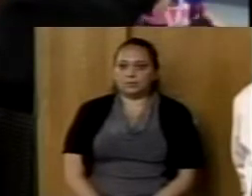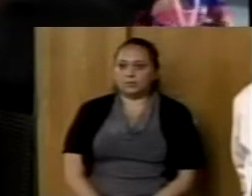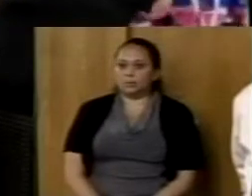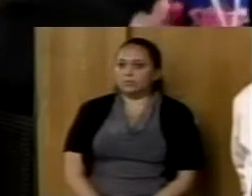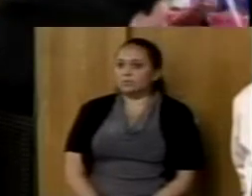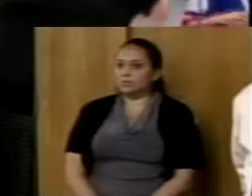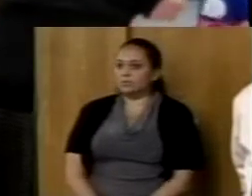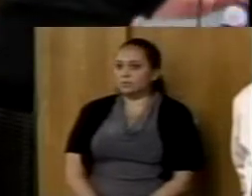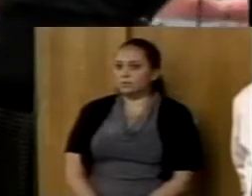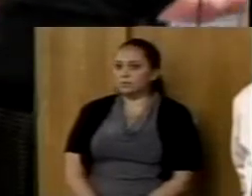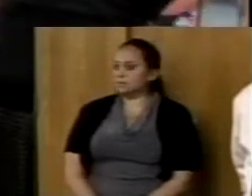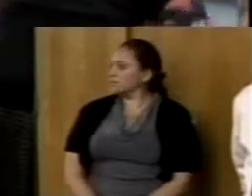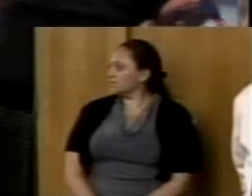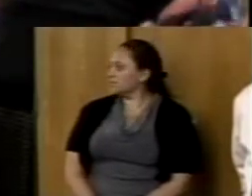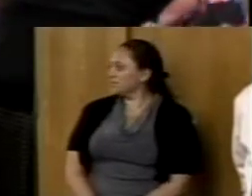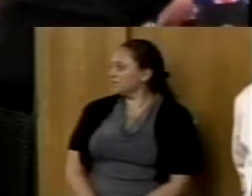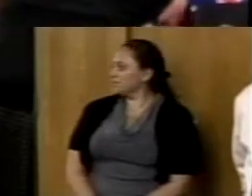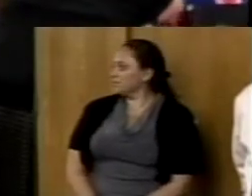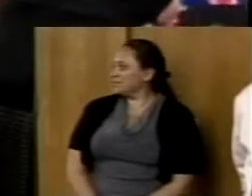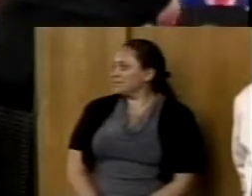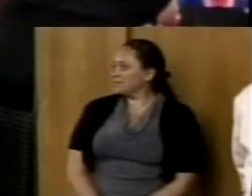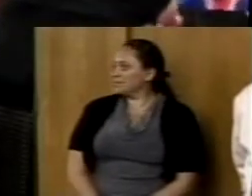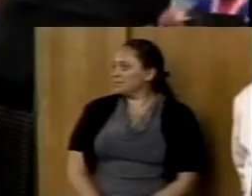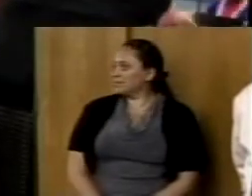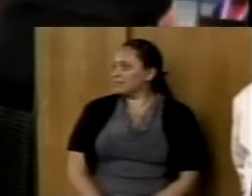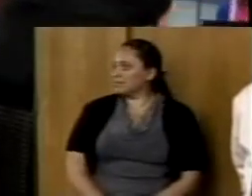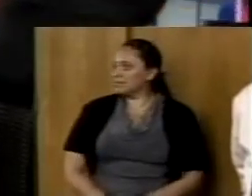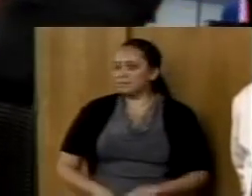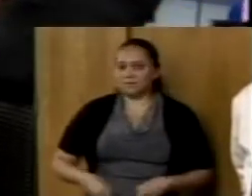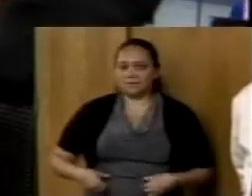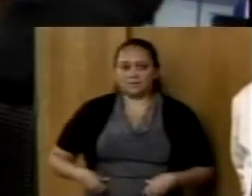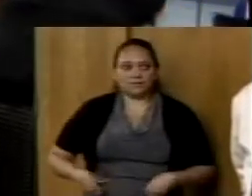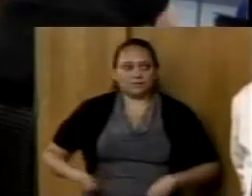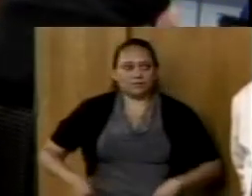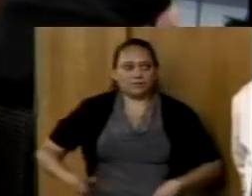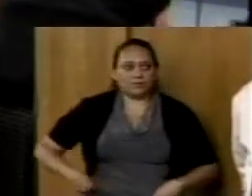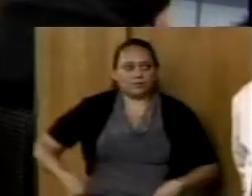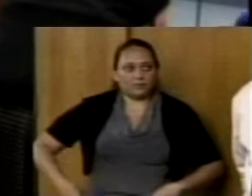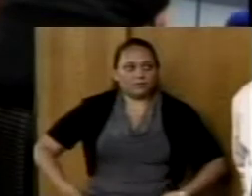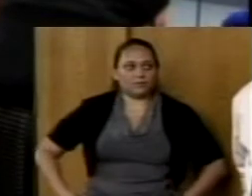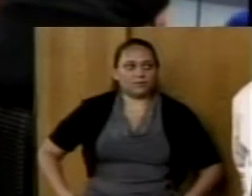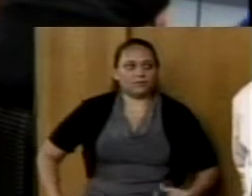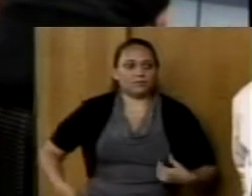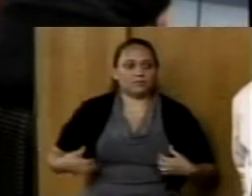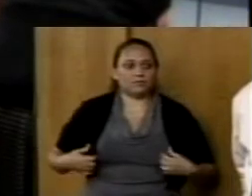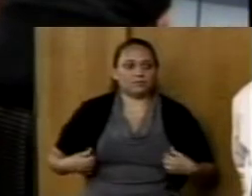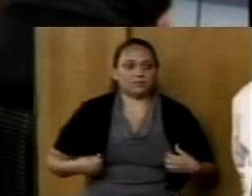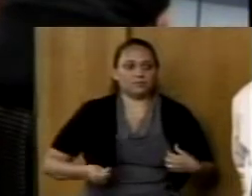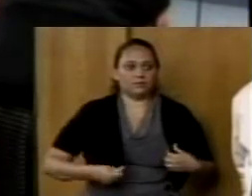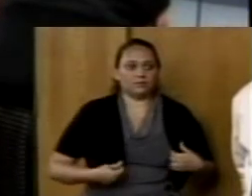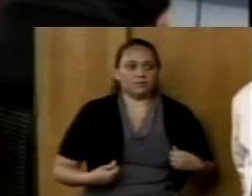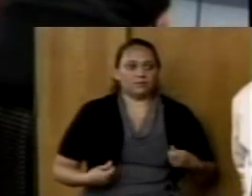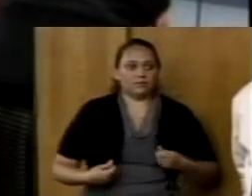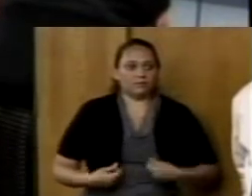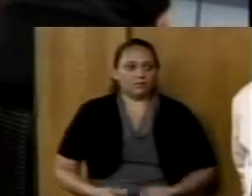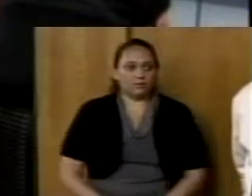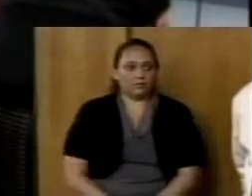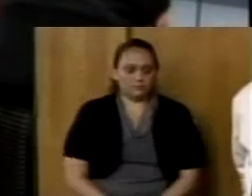Okay, because you're going to take another picture. Wait, just take a picture, okay? You're going to start throwing them everywhere. They're lost.